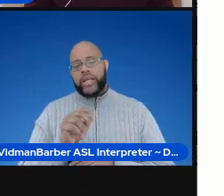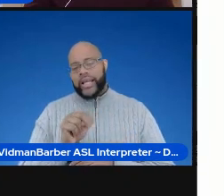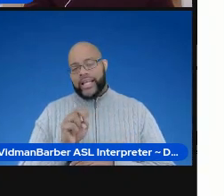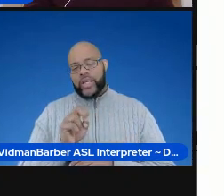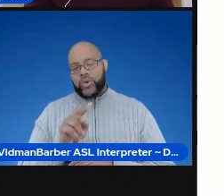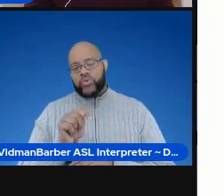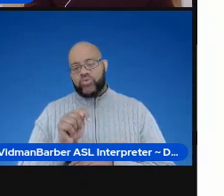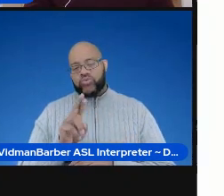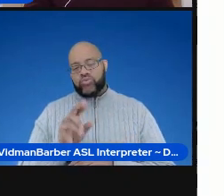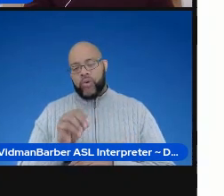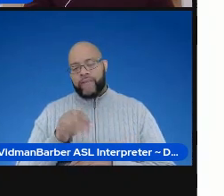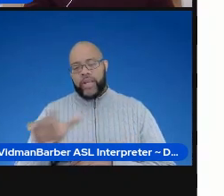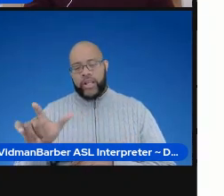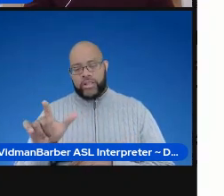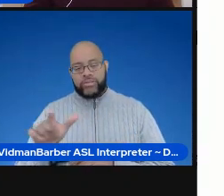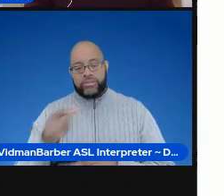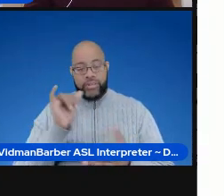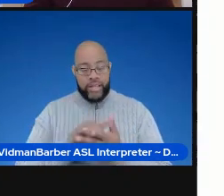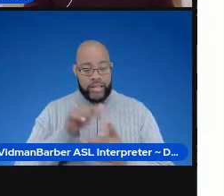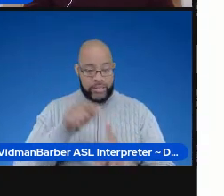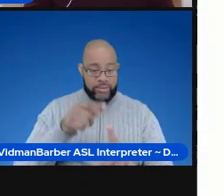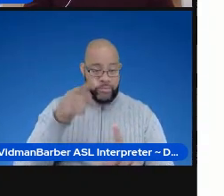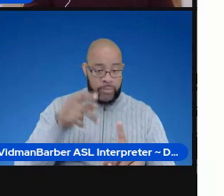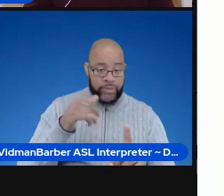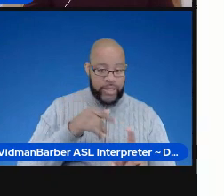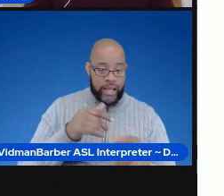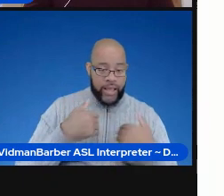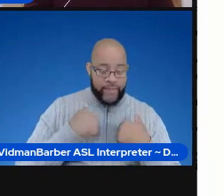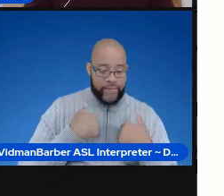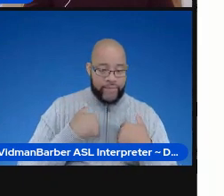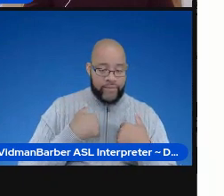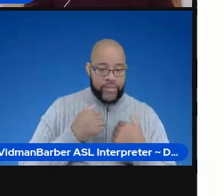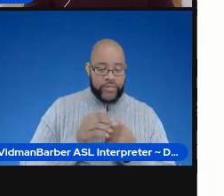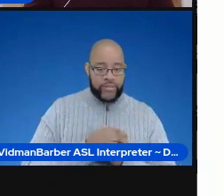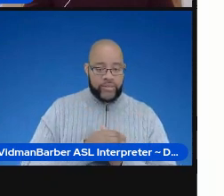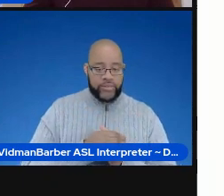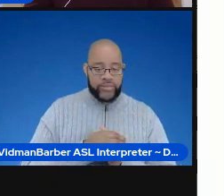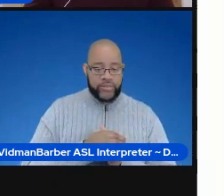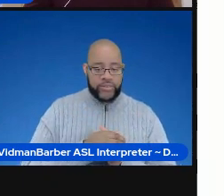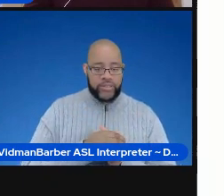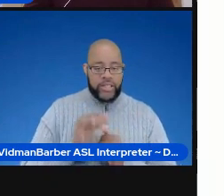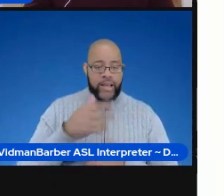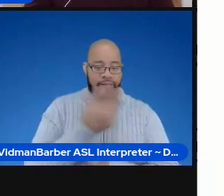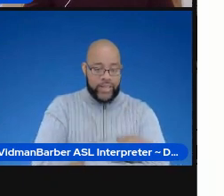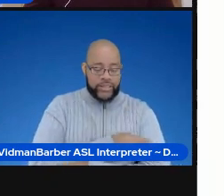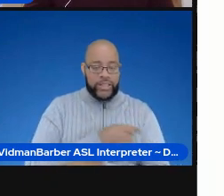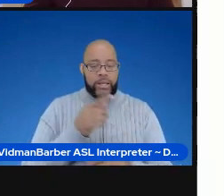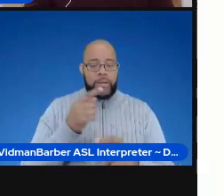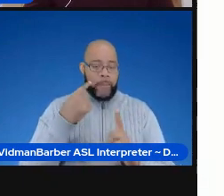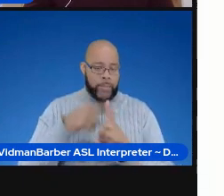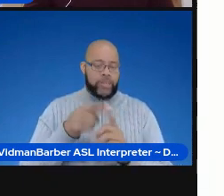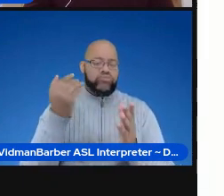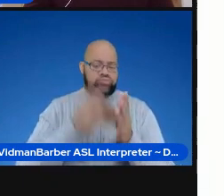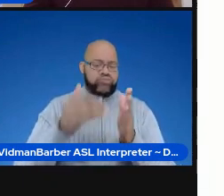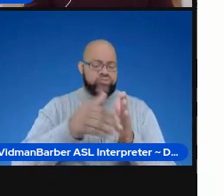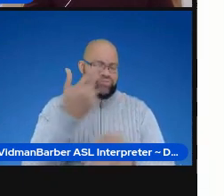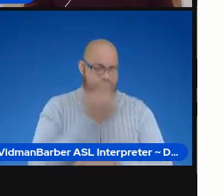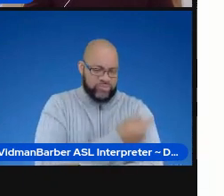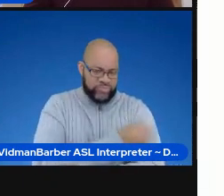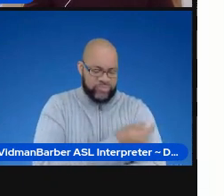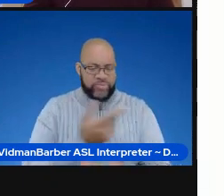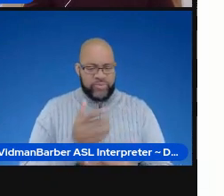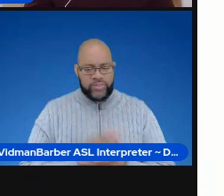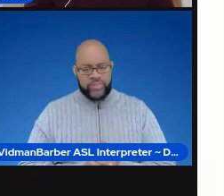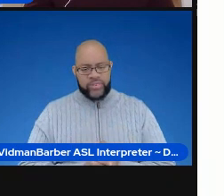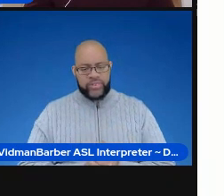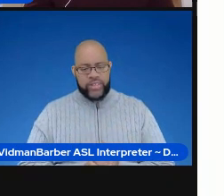So we've got here in purple the individuals who had the 4C B vaccine plus routine immunizations, and in green we have